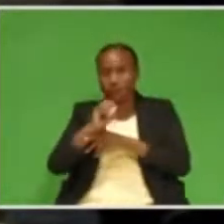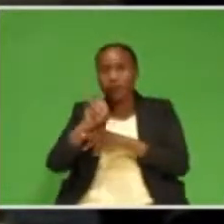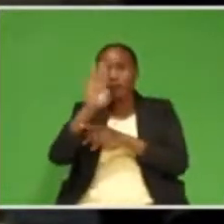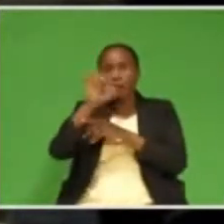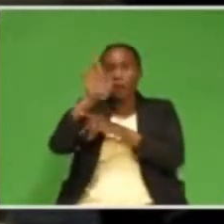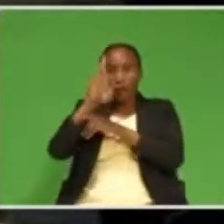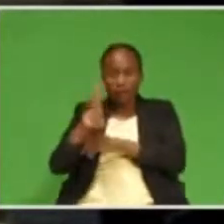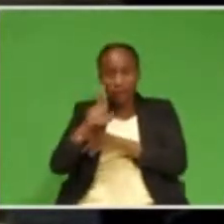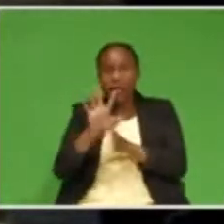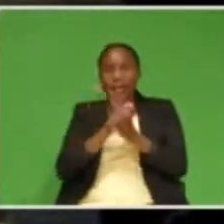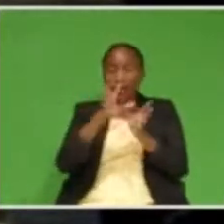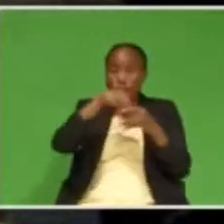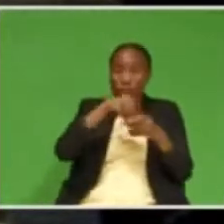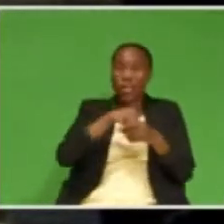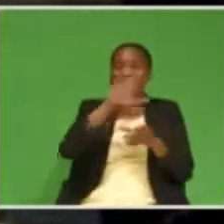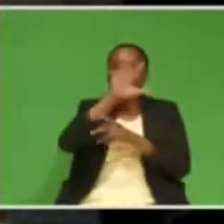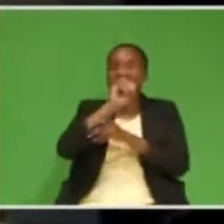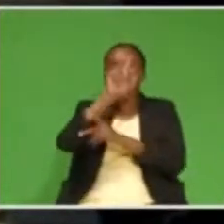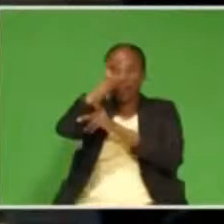90,000 entrepreneurs.